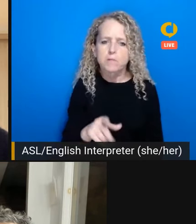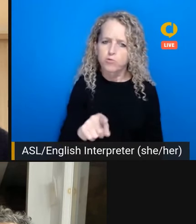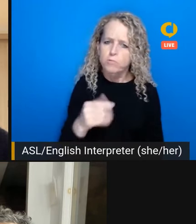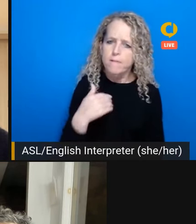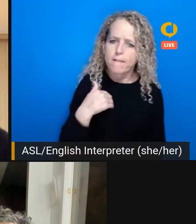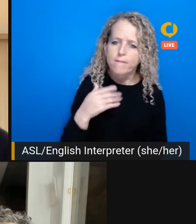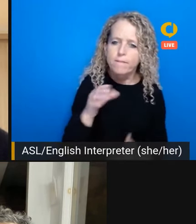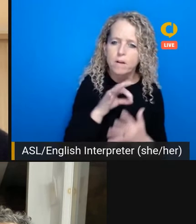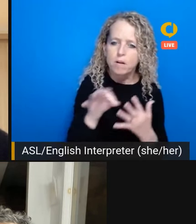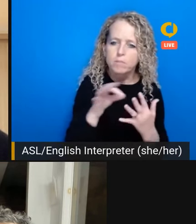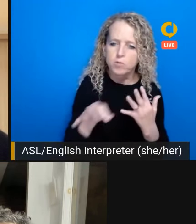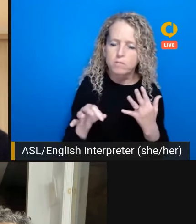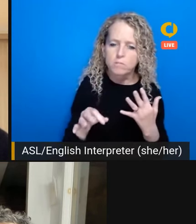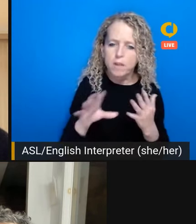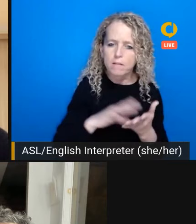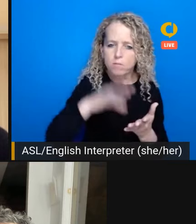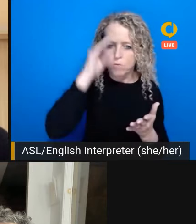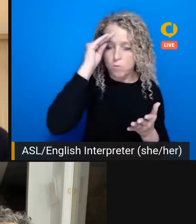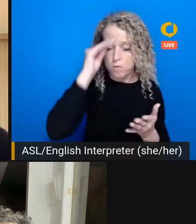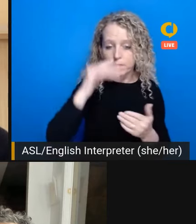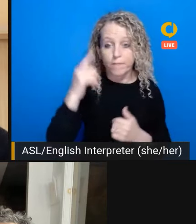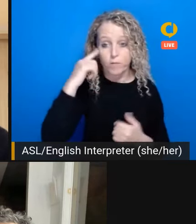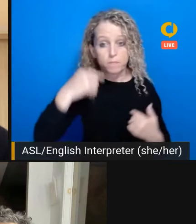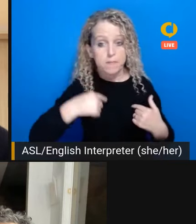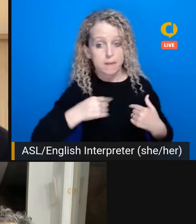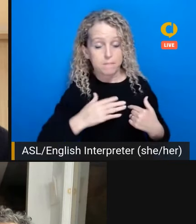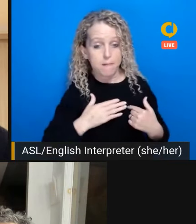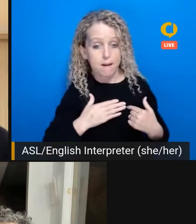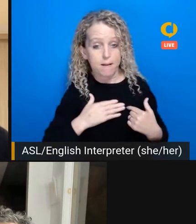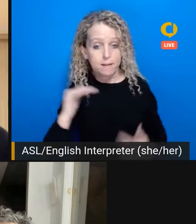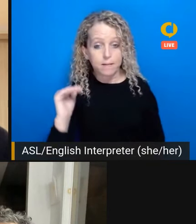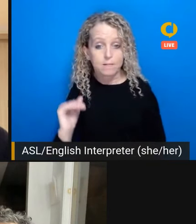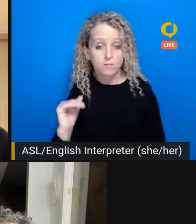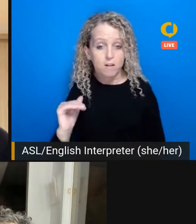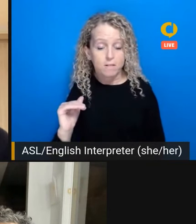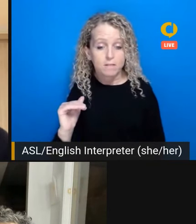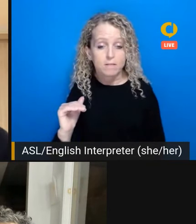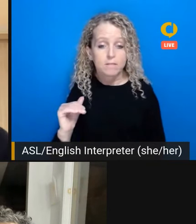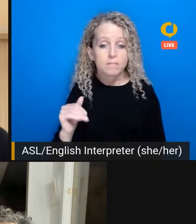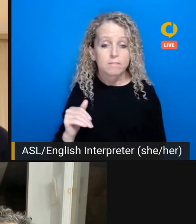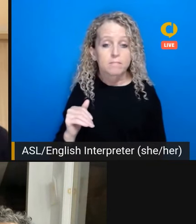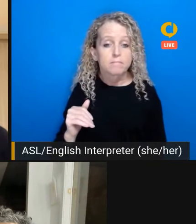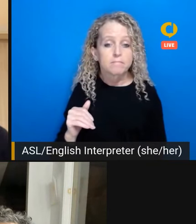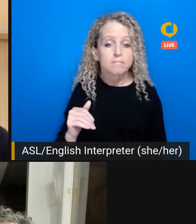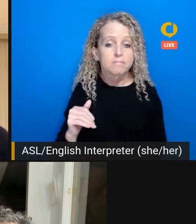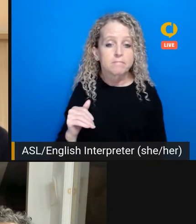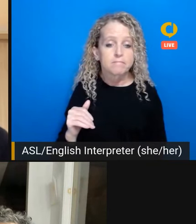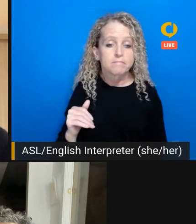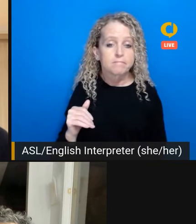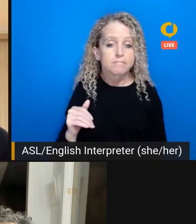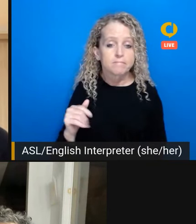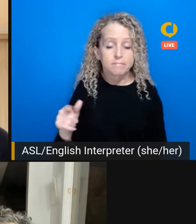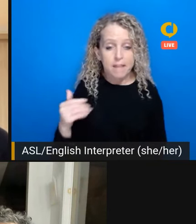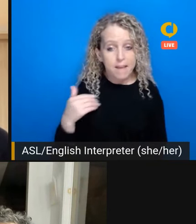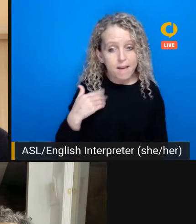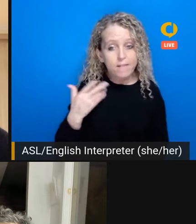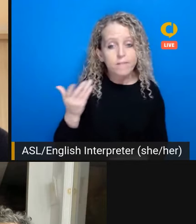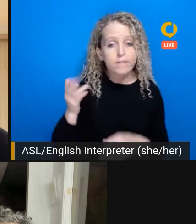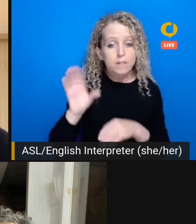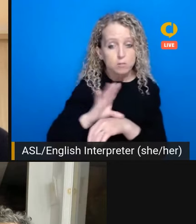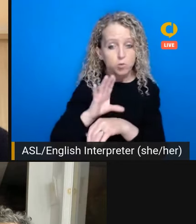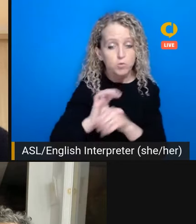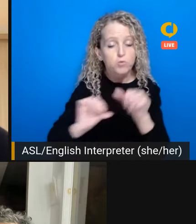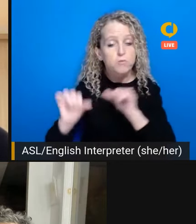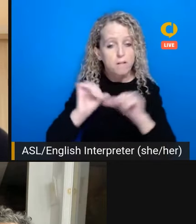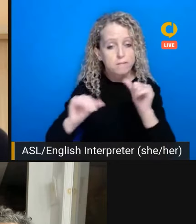aware of through my own kid that there are classes in schools in computer science and